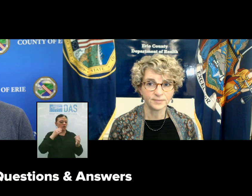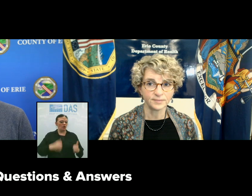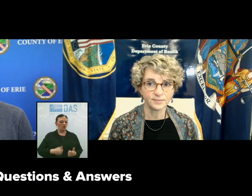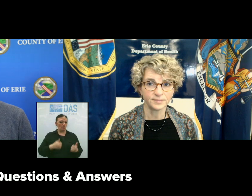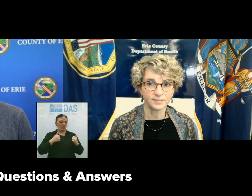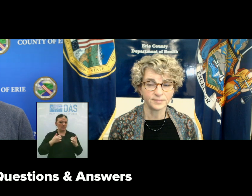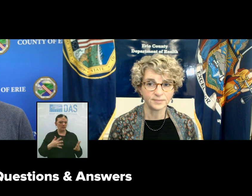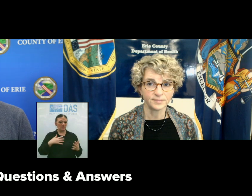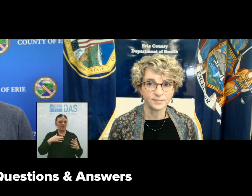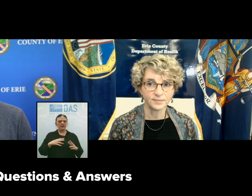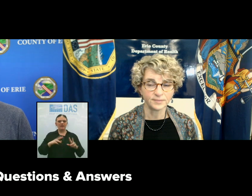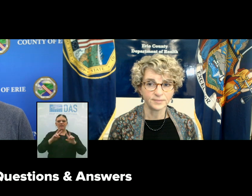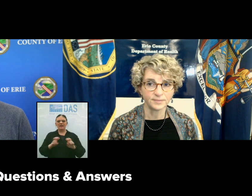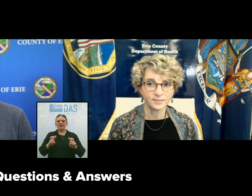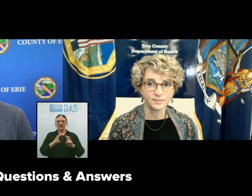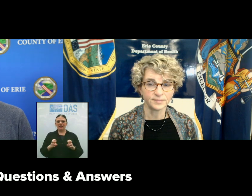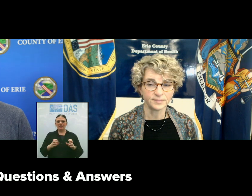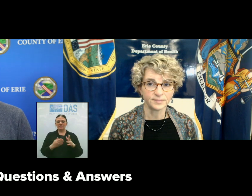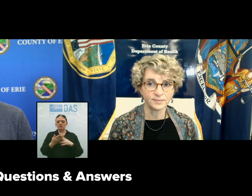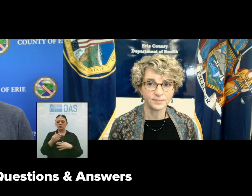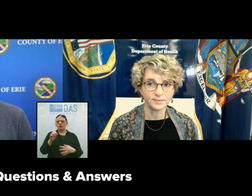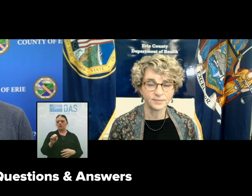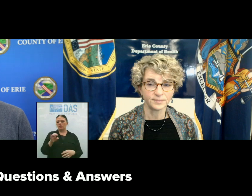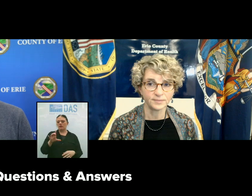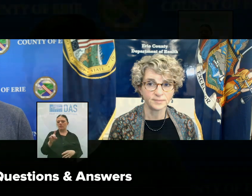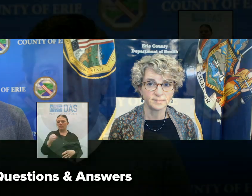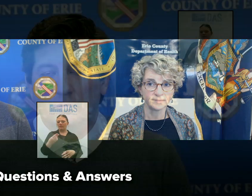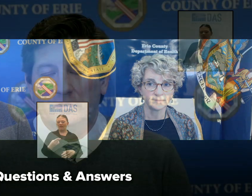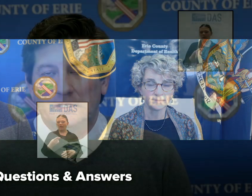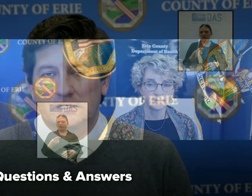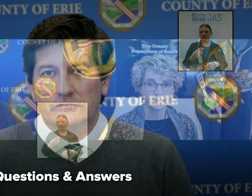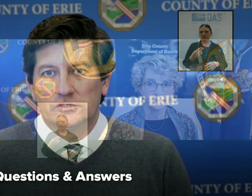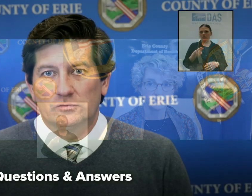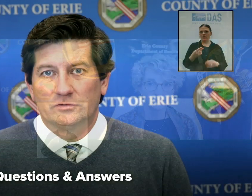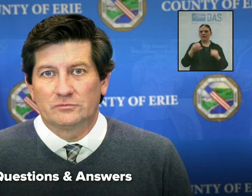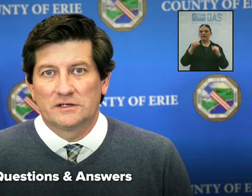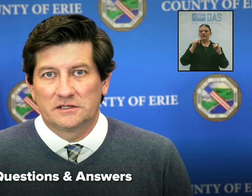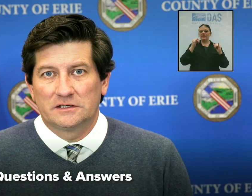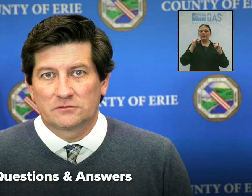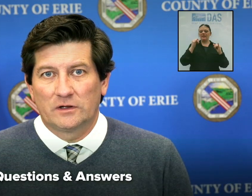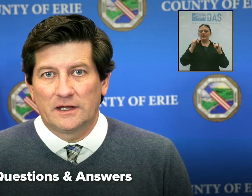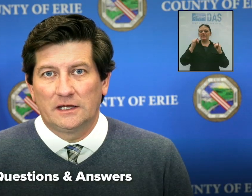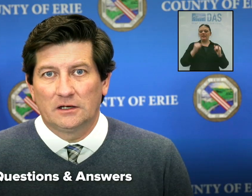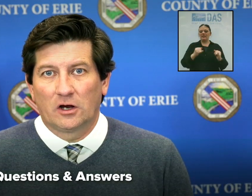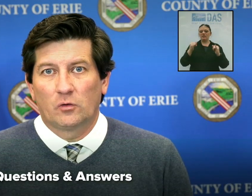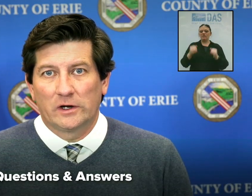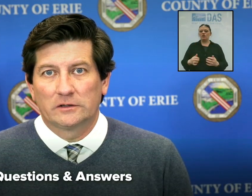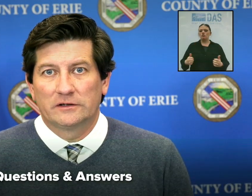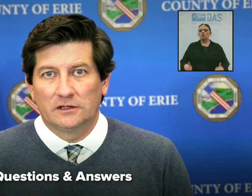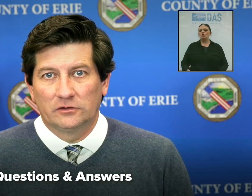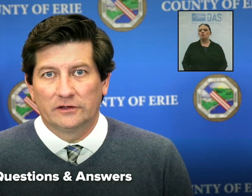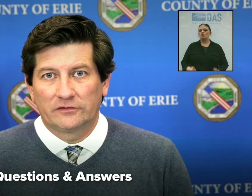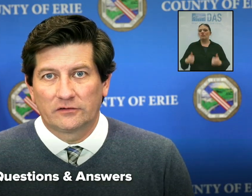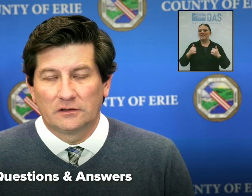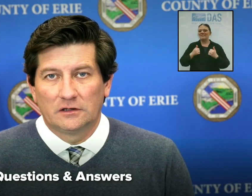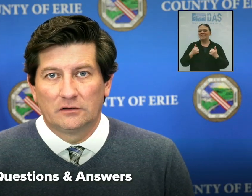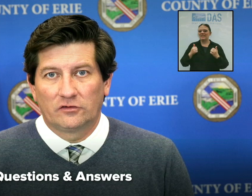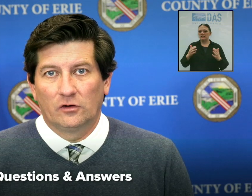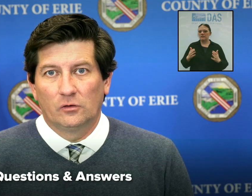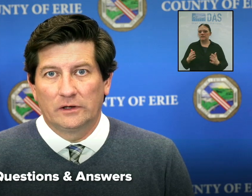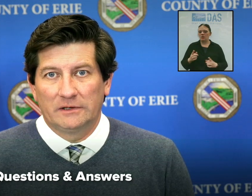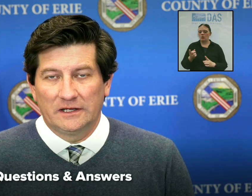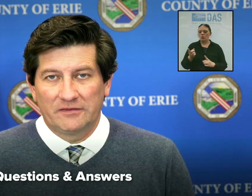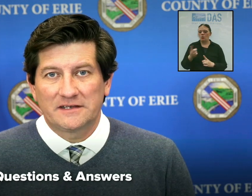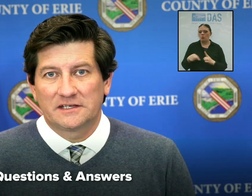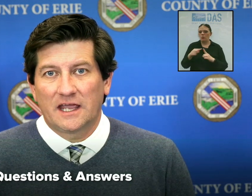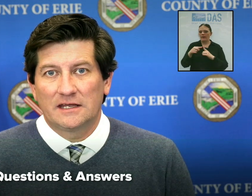The analysis that was done by the Erie County Department of Health was the individual's residence when they acquired the illness.